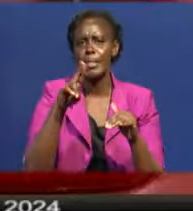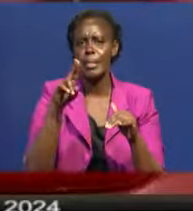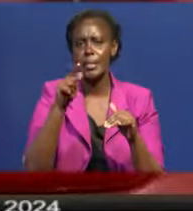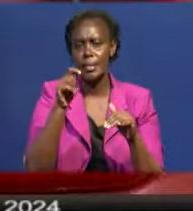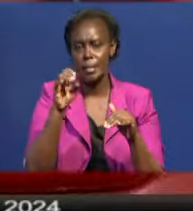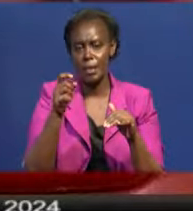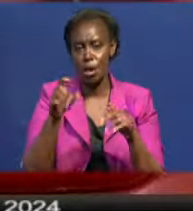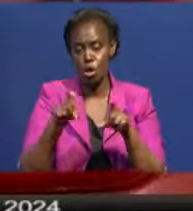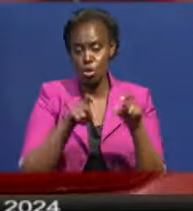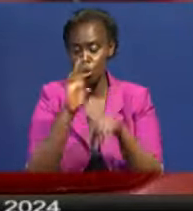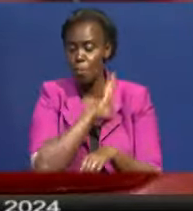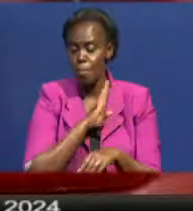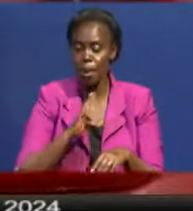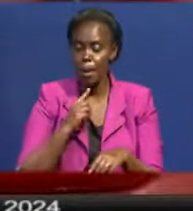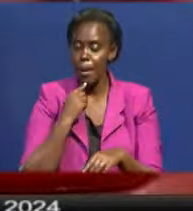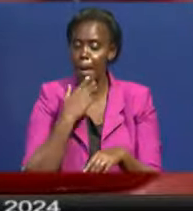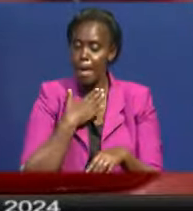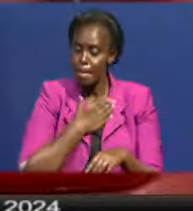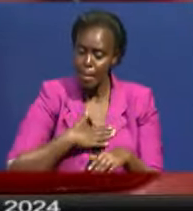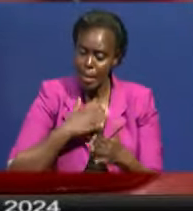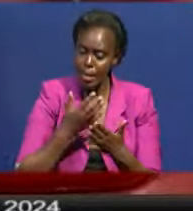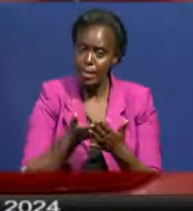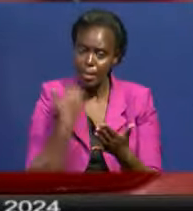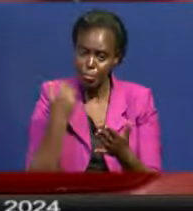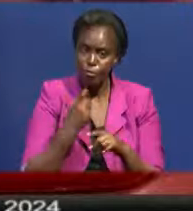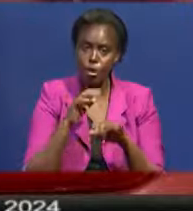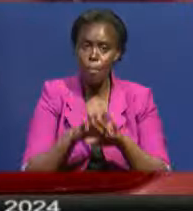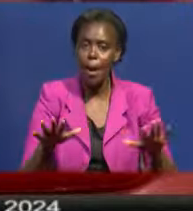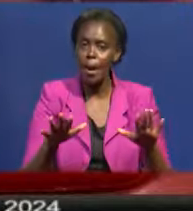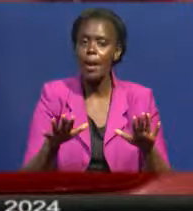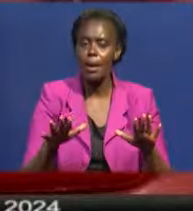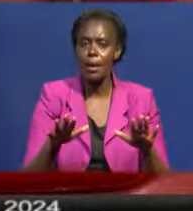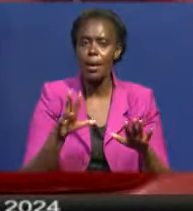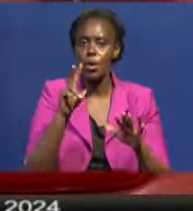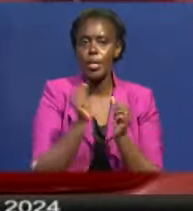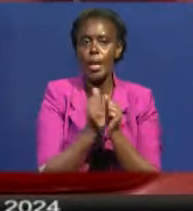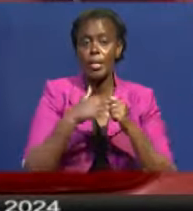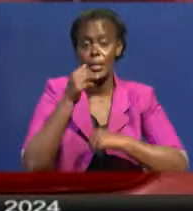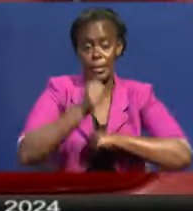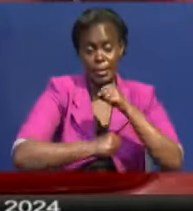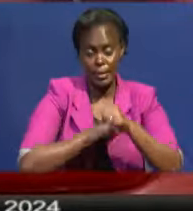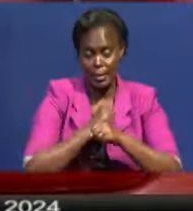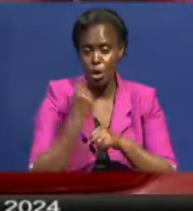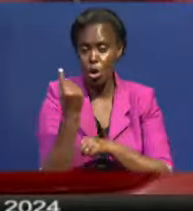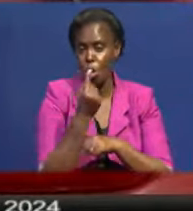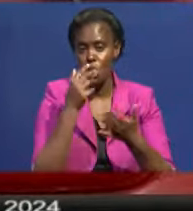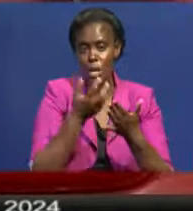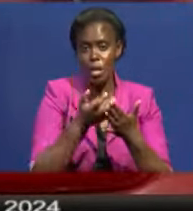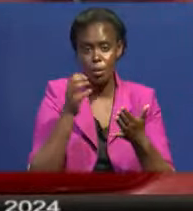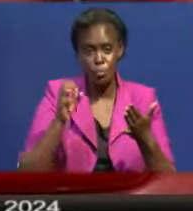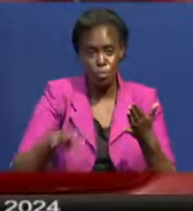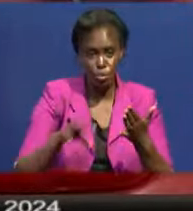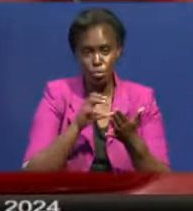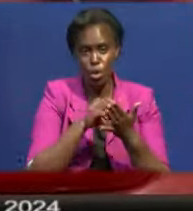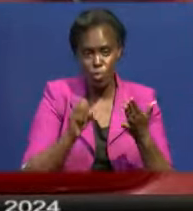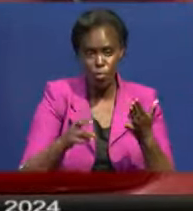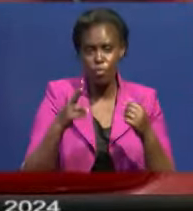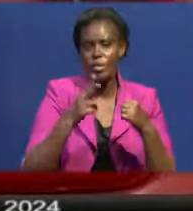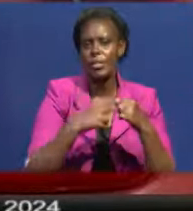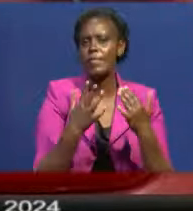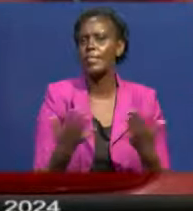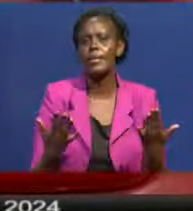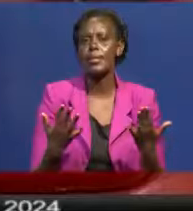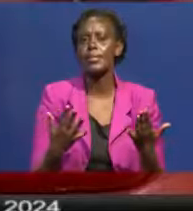Board, telling them, please remove them from the market. So far, since 2019, they have only removed 7